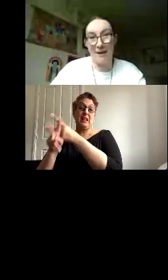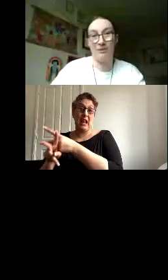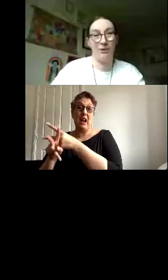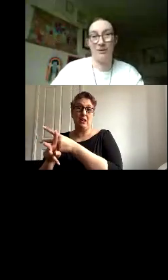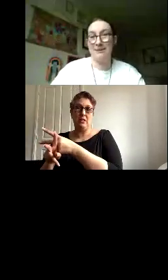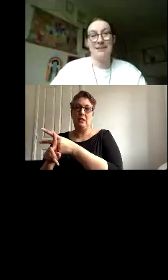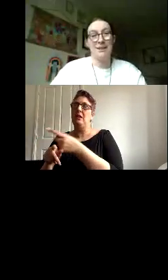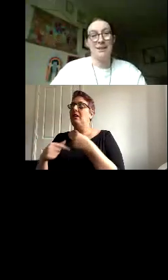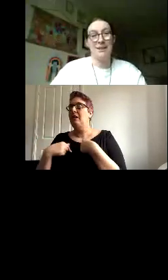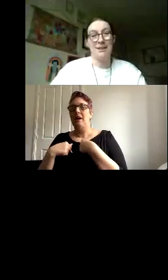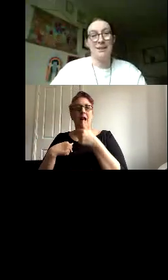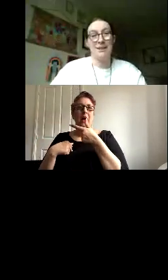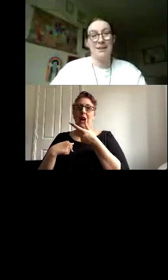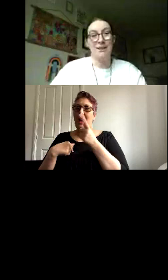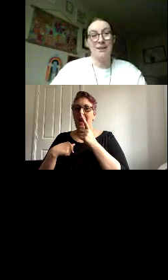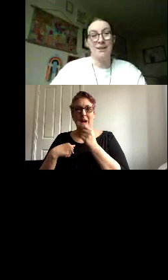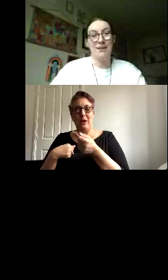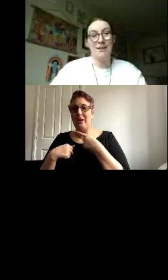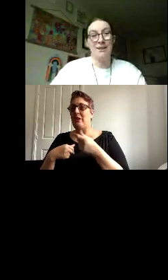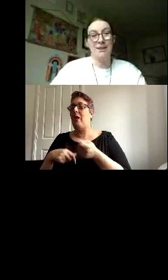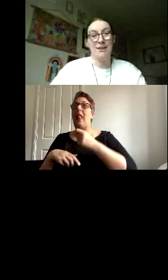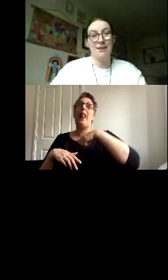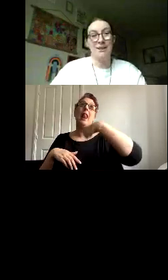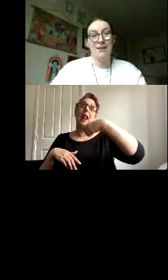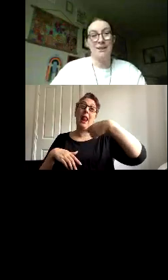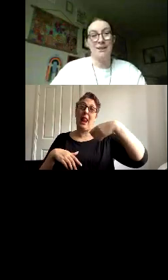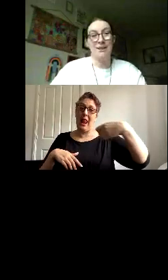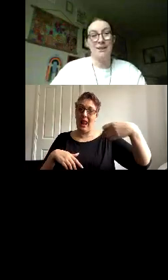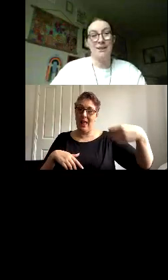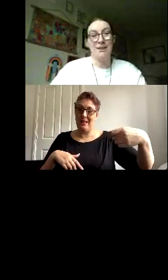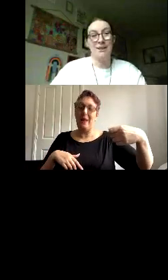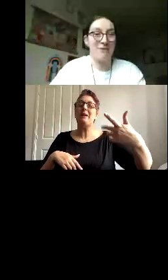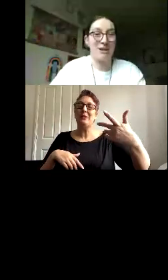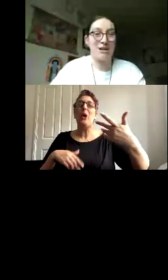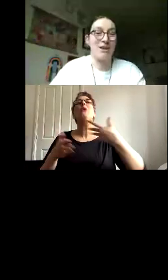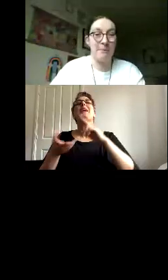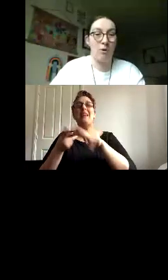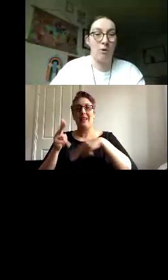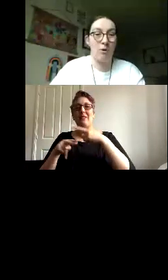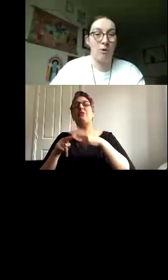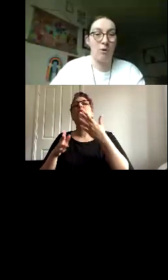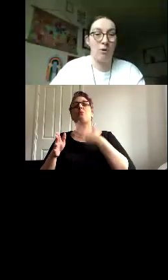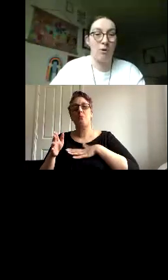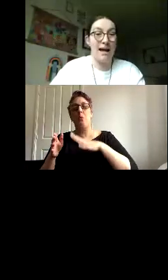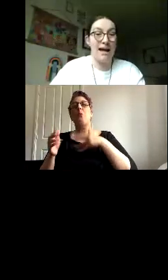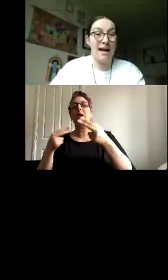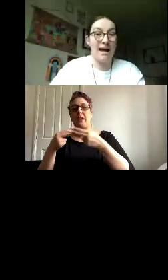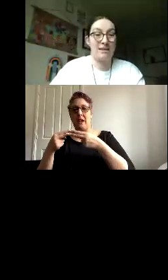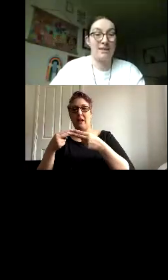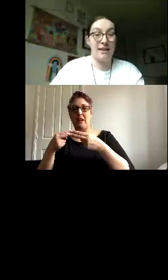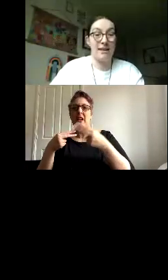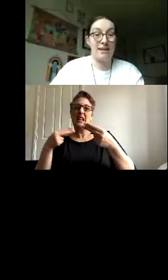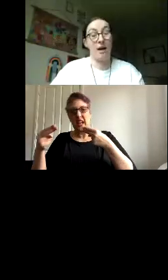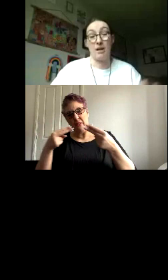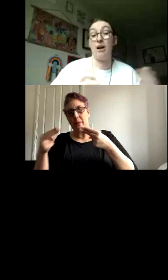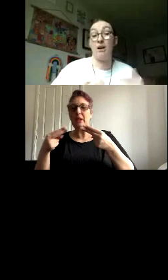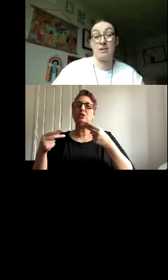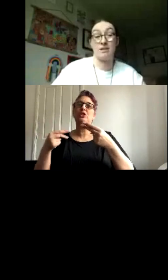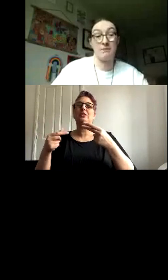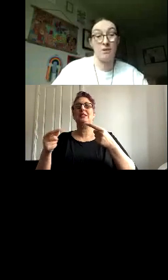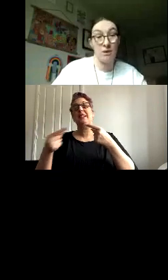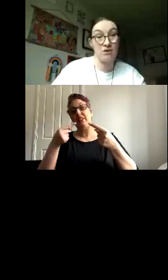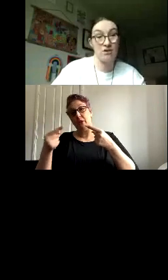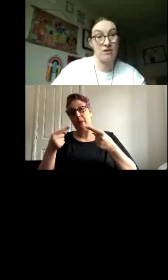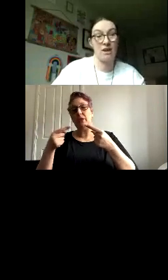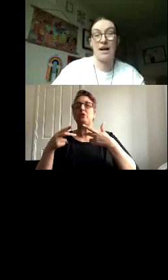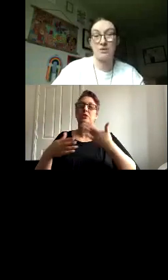talk about for weeks and years. So I'm going to signpost you to where to find out more. I'm going to answer